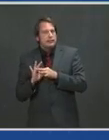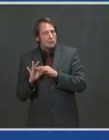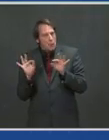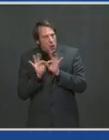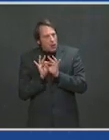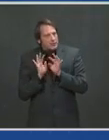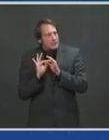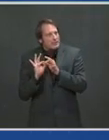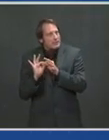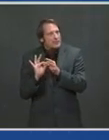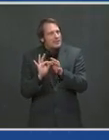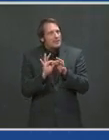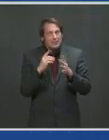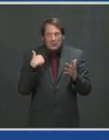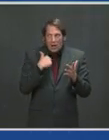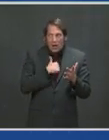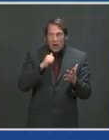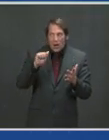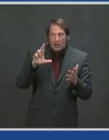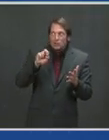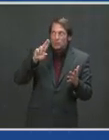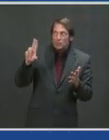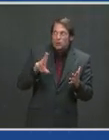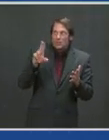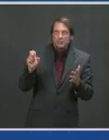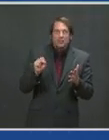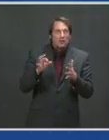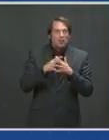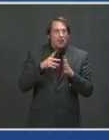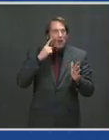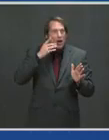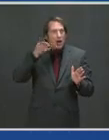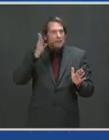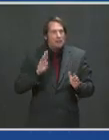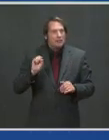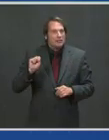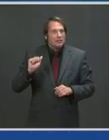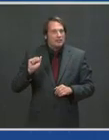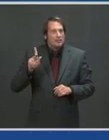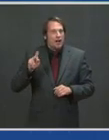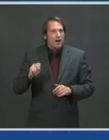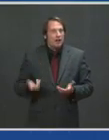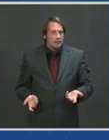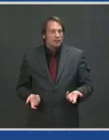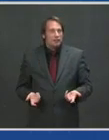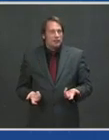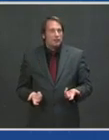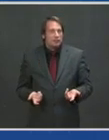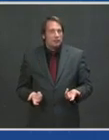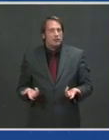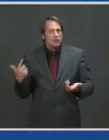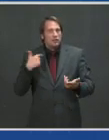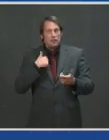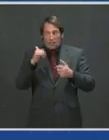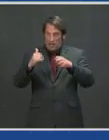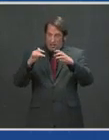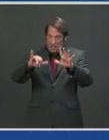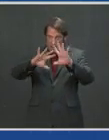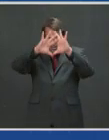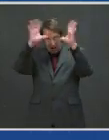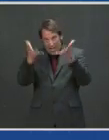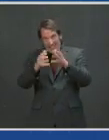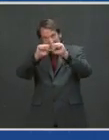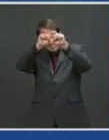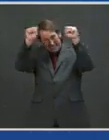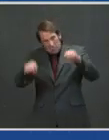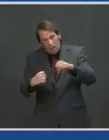Of course, building the infrastructure of tomorrow requires major investments today. As I said last week,